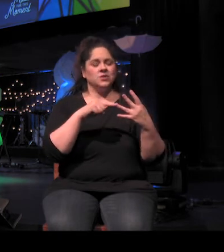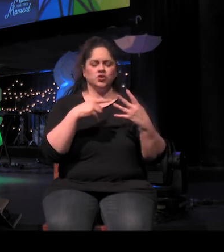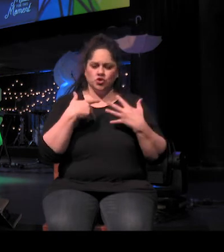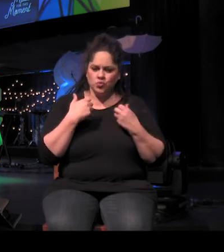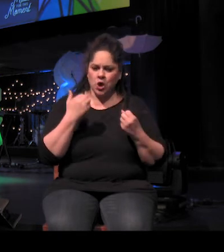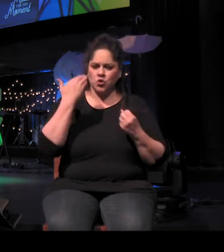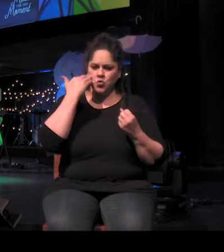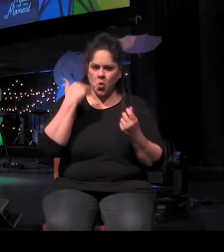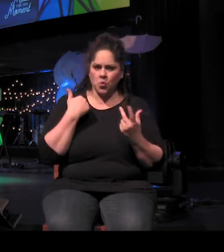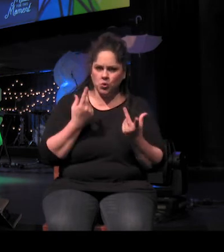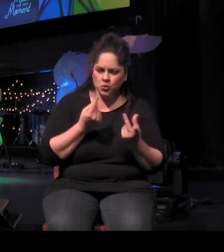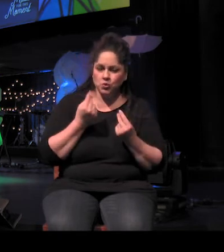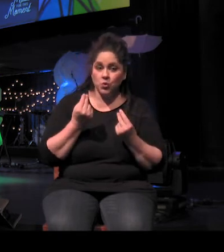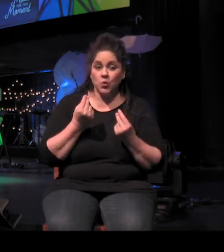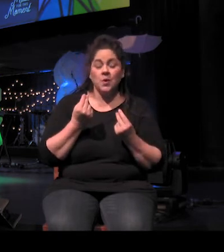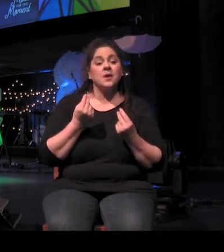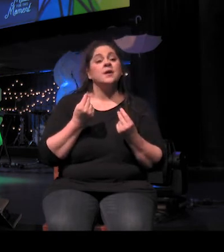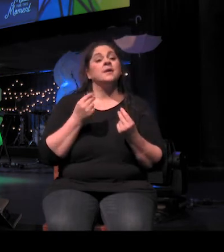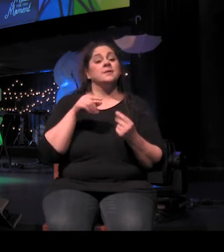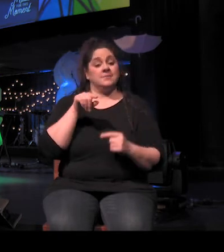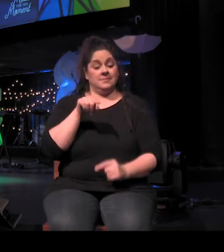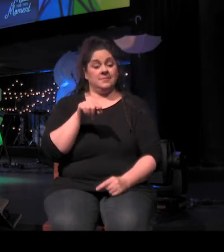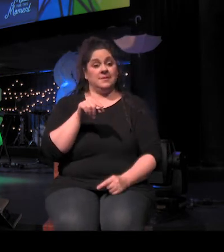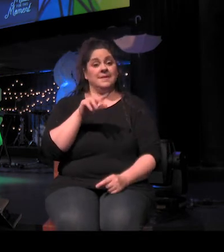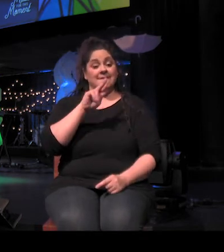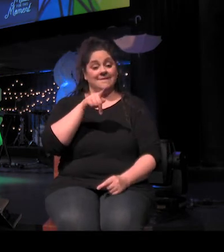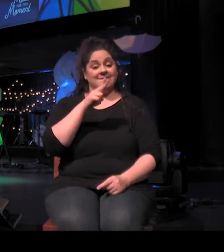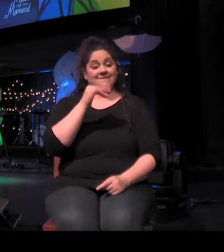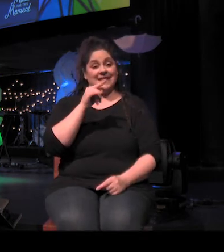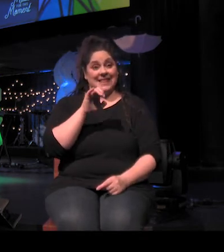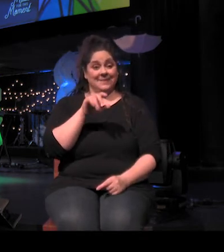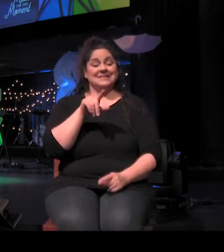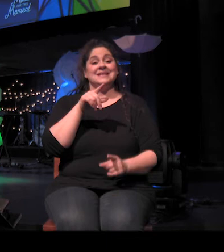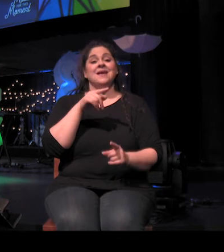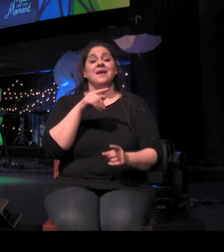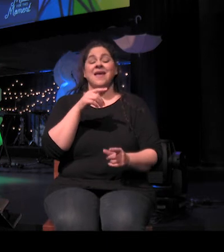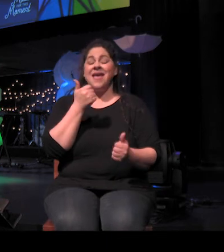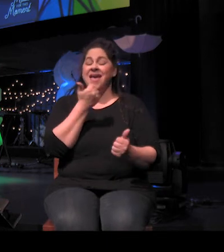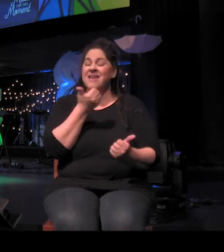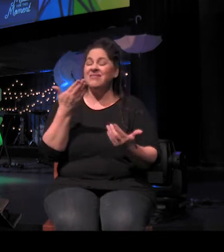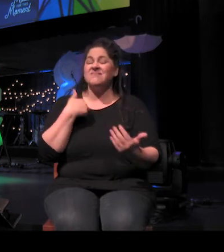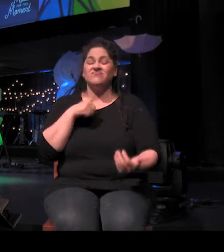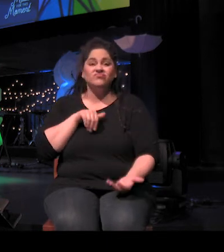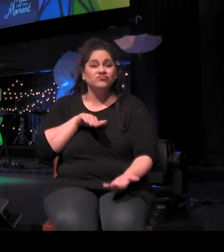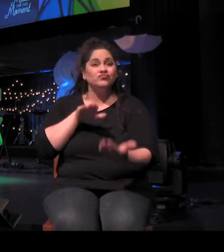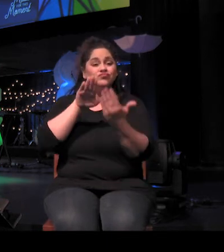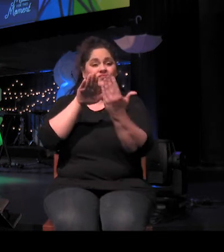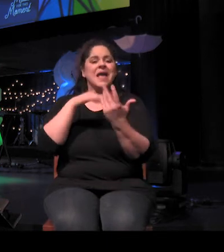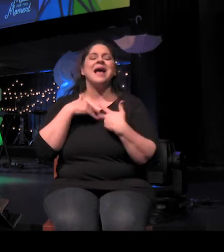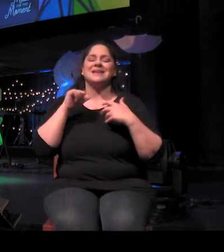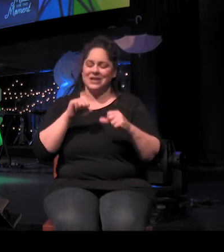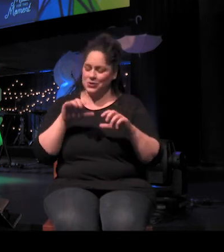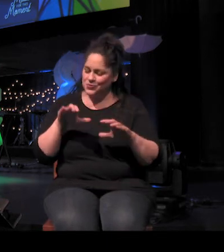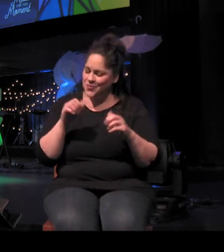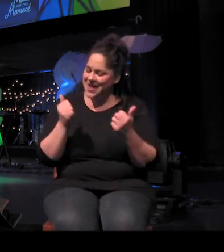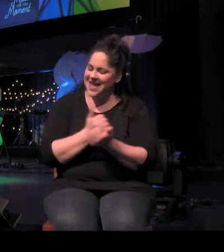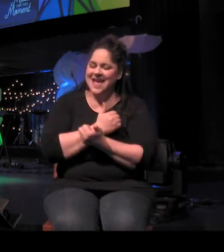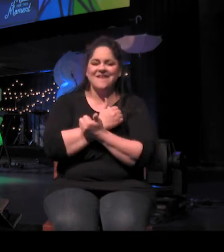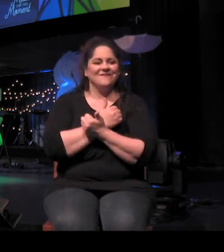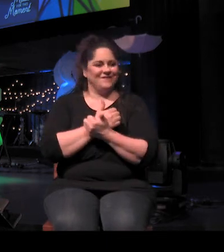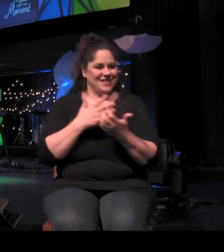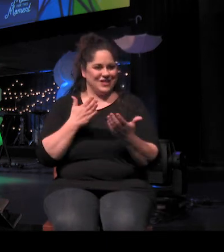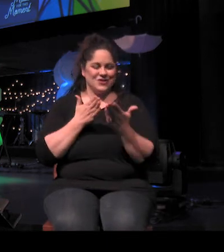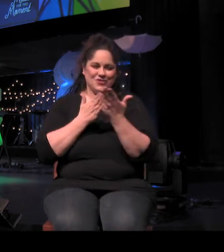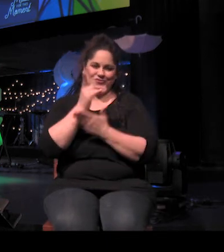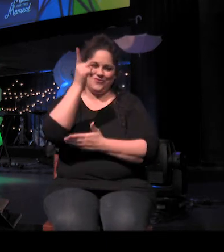do. In Philippians 4:13, simple verse, I can do everything through Christ who gives me strength.